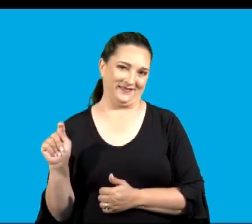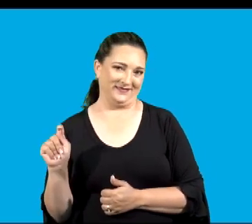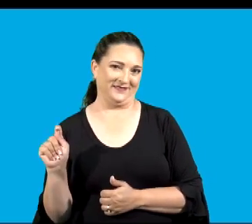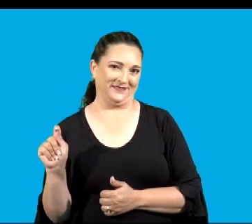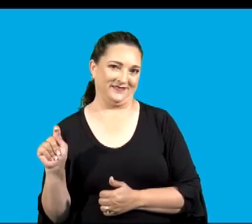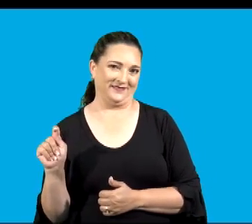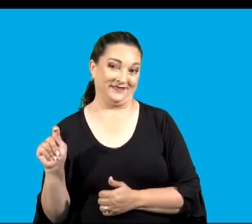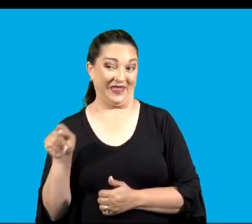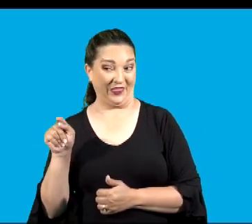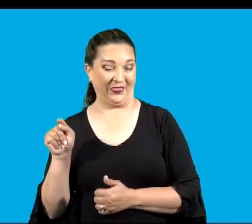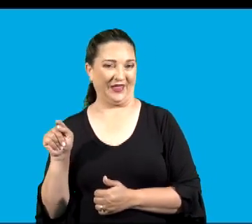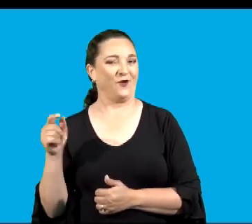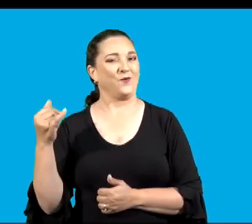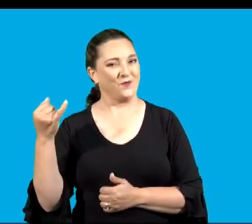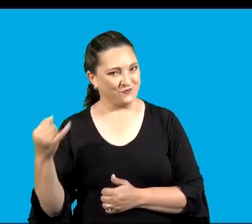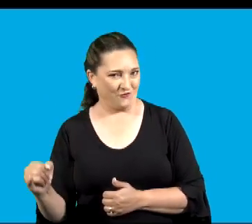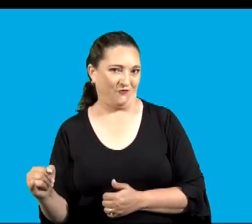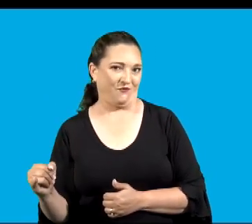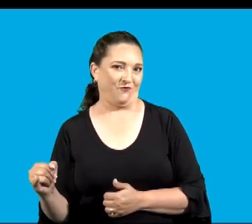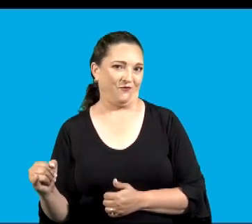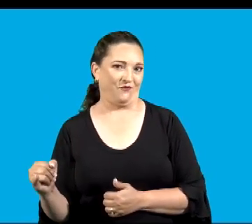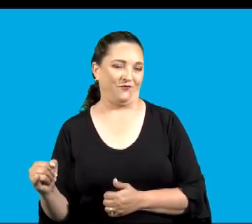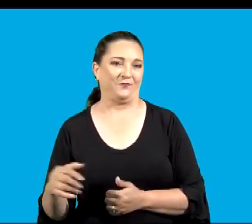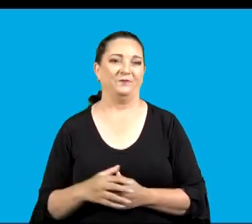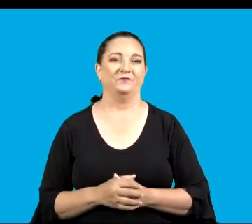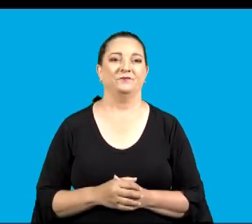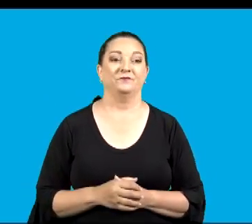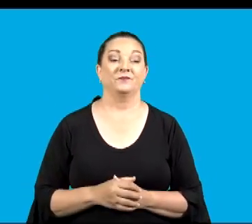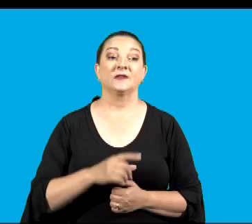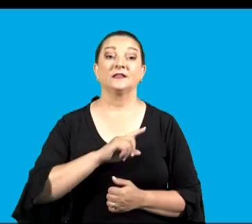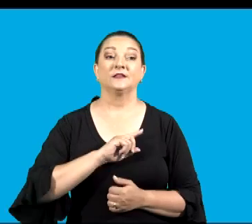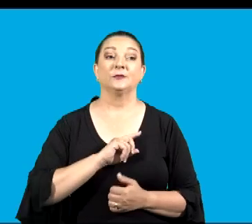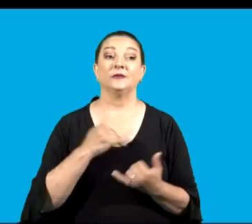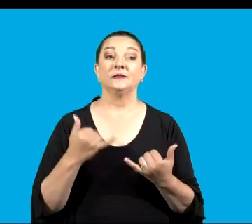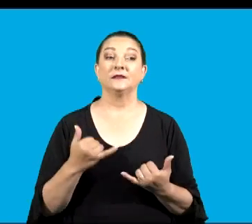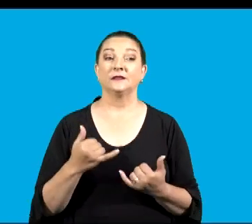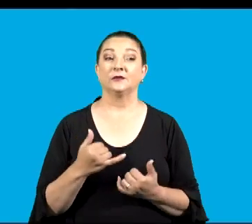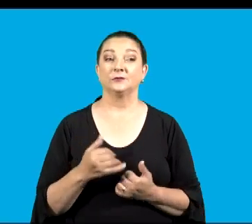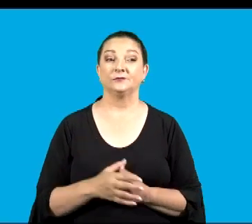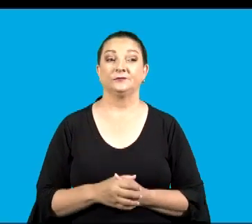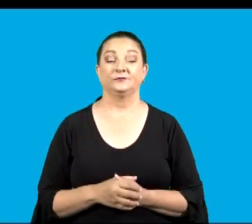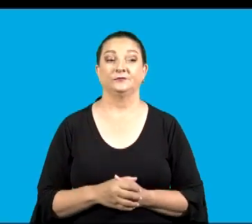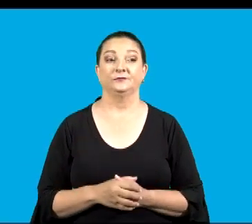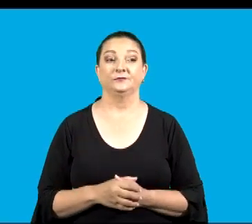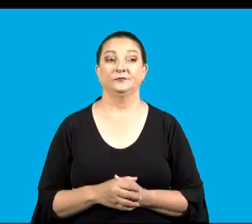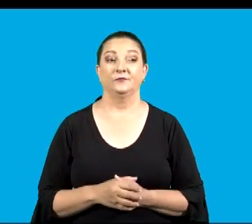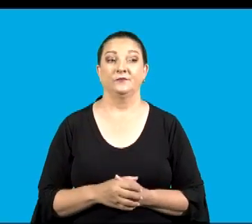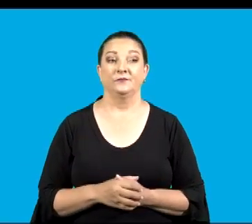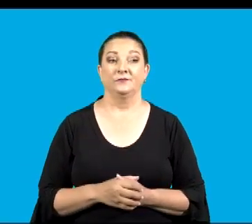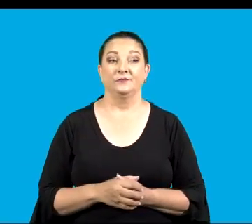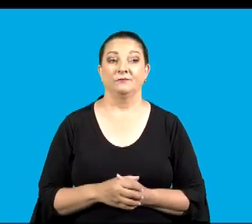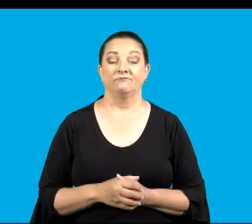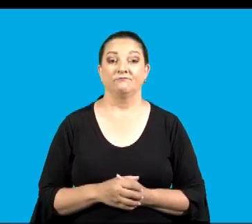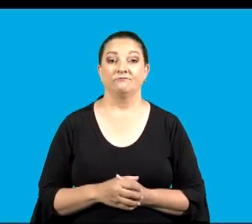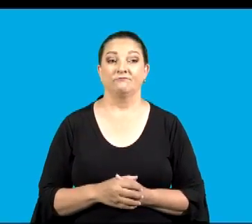1,920, which is the VAT they incorrectly recorded. So I'll then come here and say, On that amount,